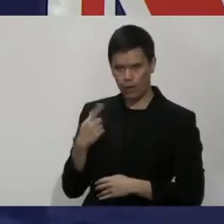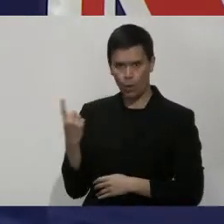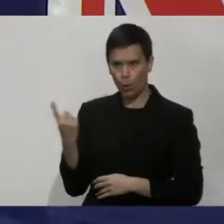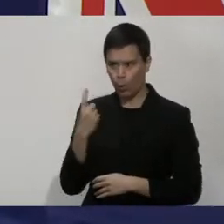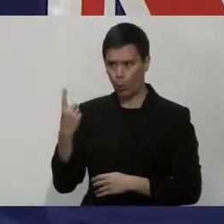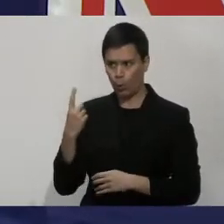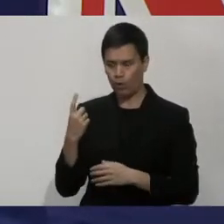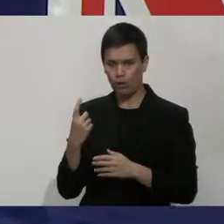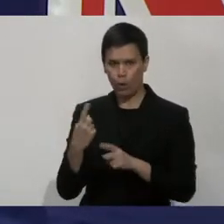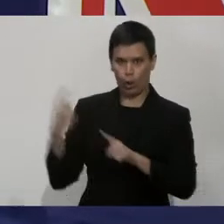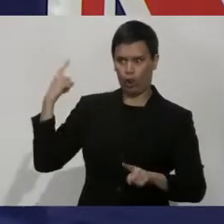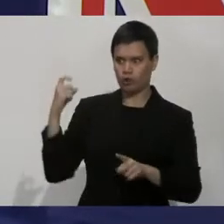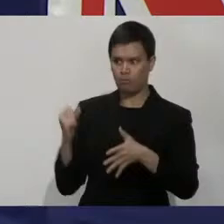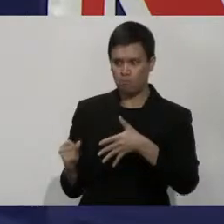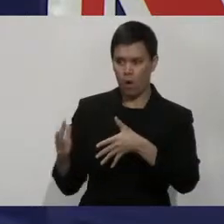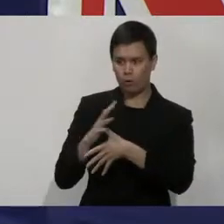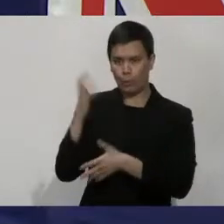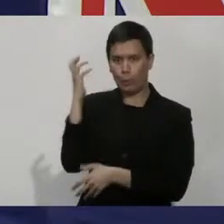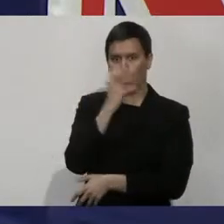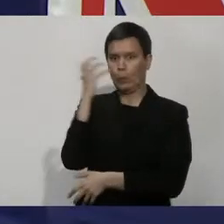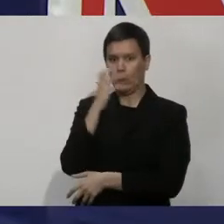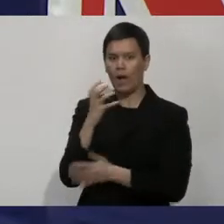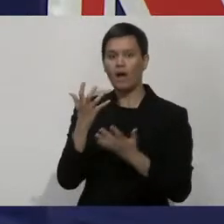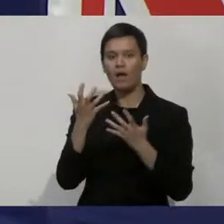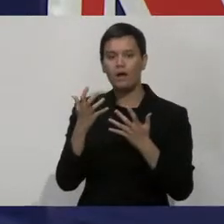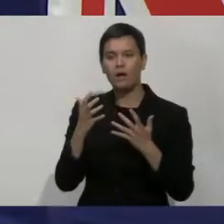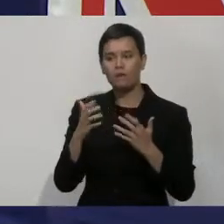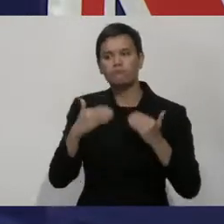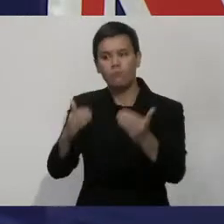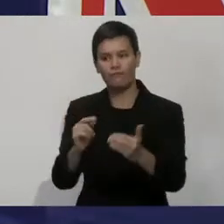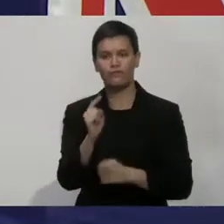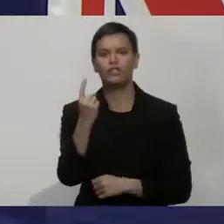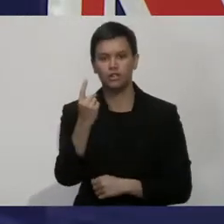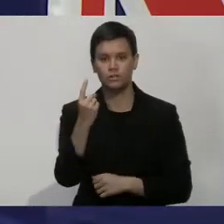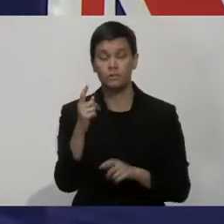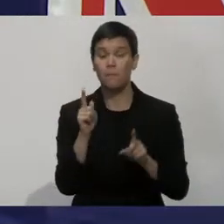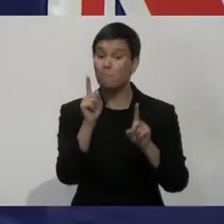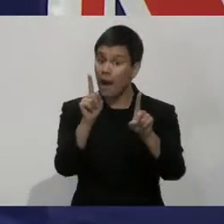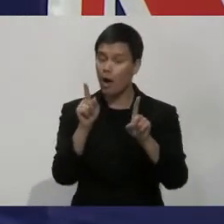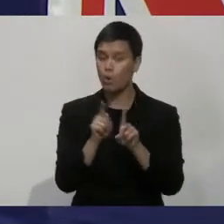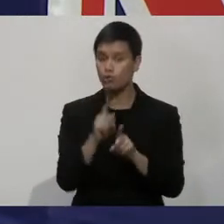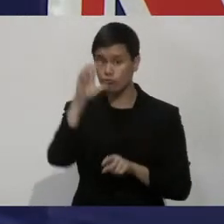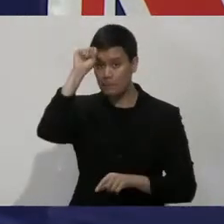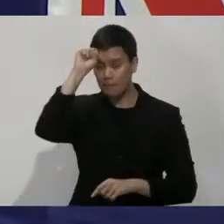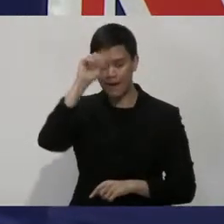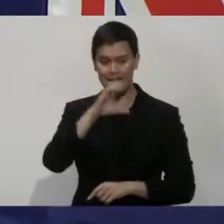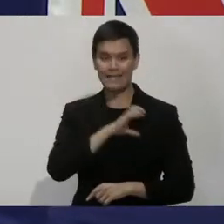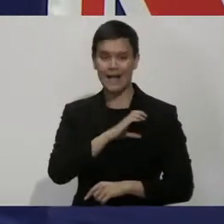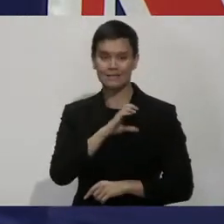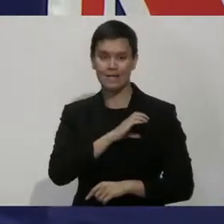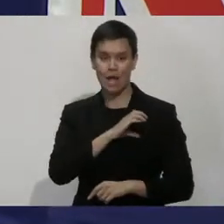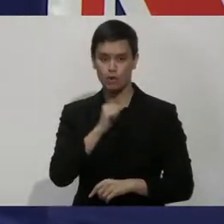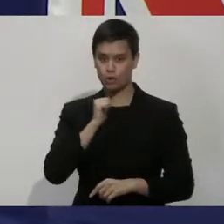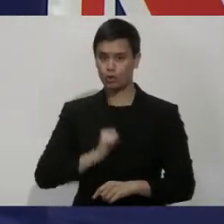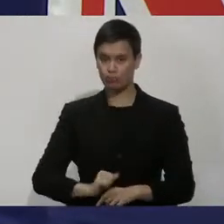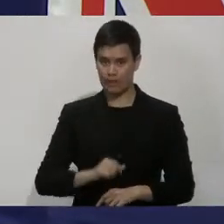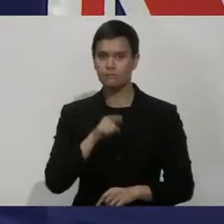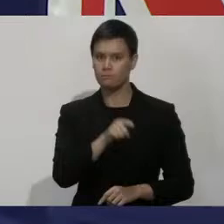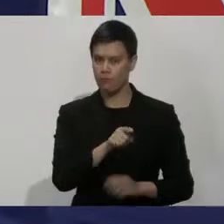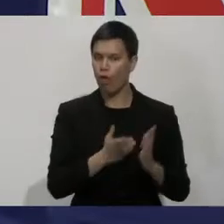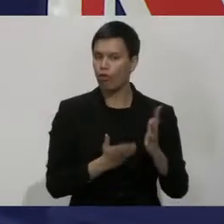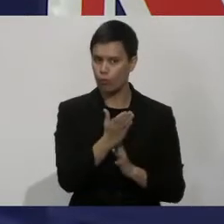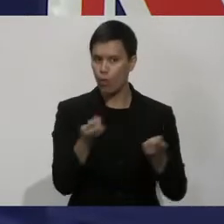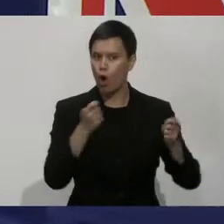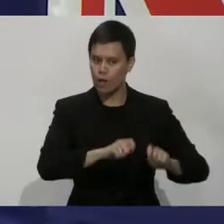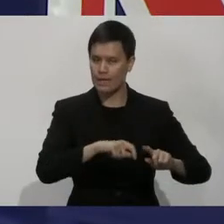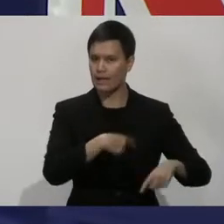any urgent surgery, for example cancer-related surgery, was being done anyway through the lockdown and of course has been prioritised since. What impact